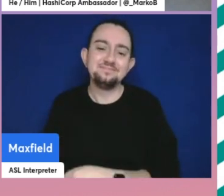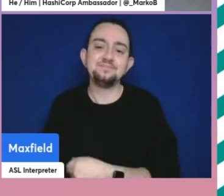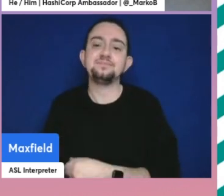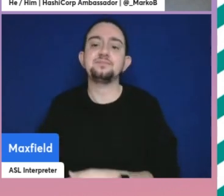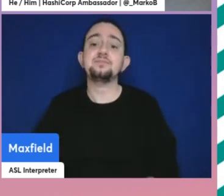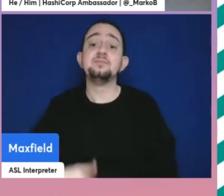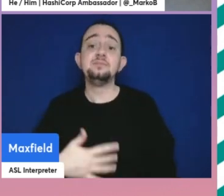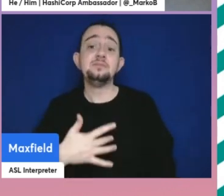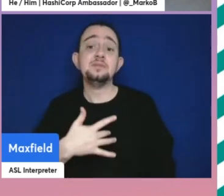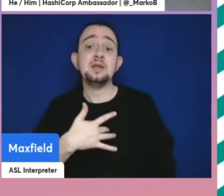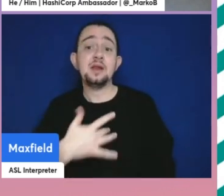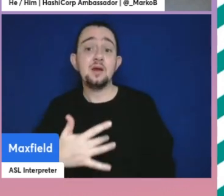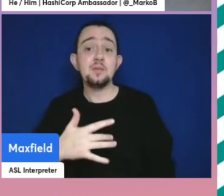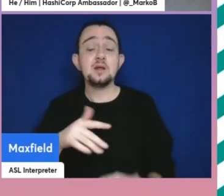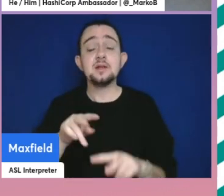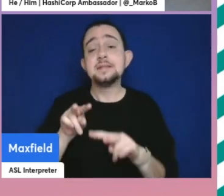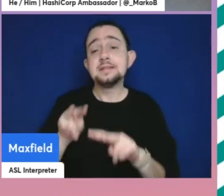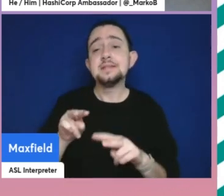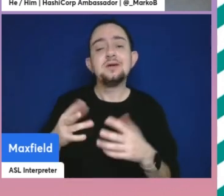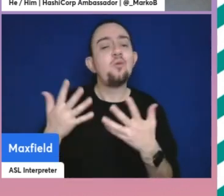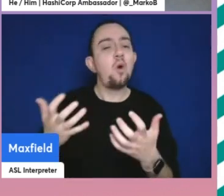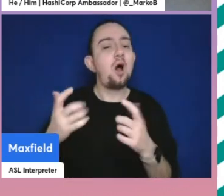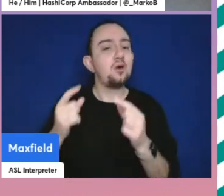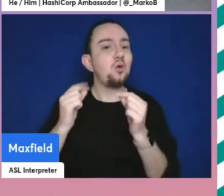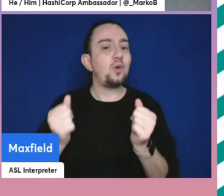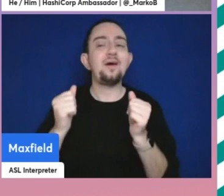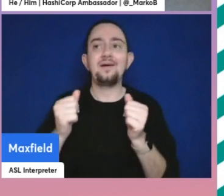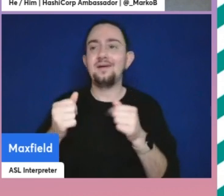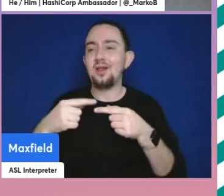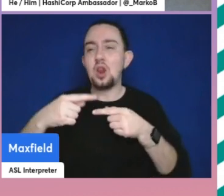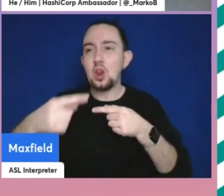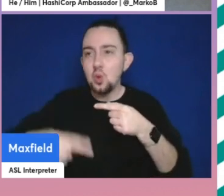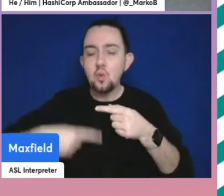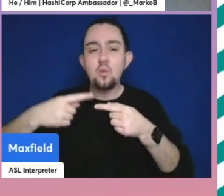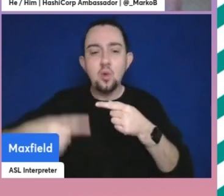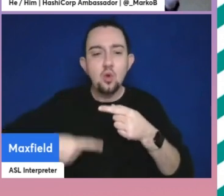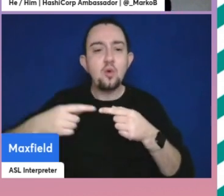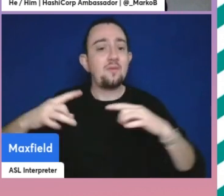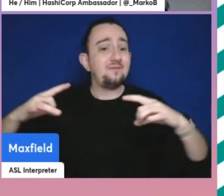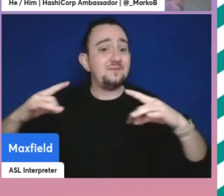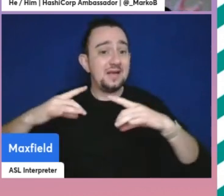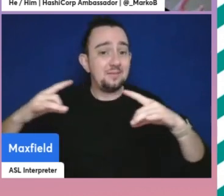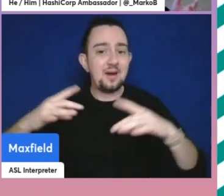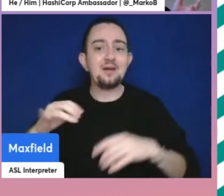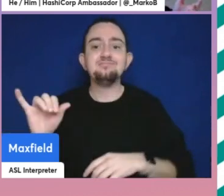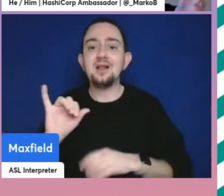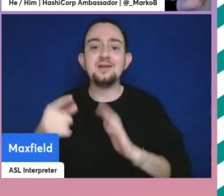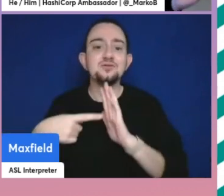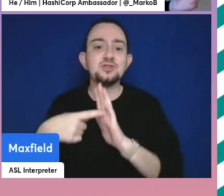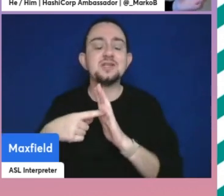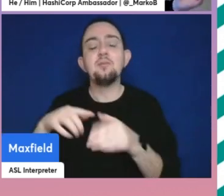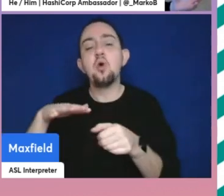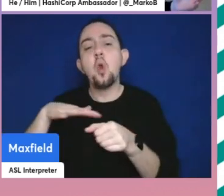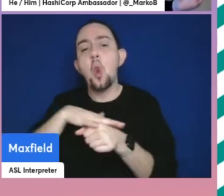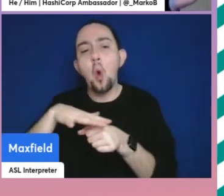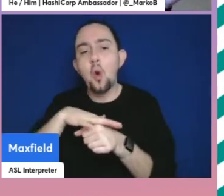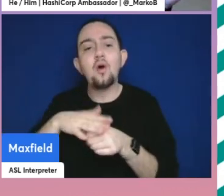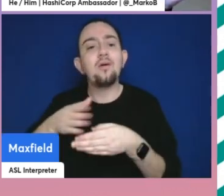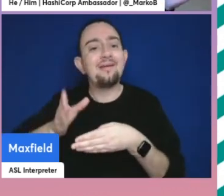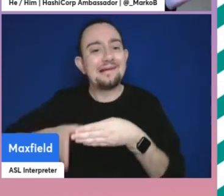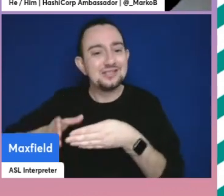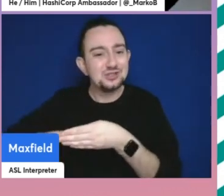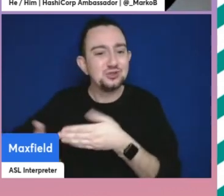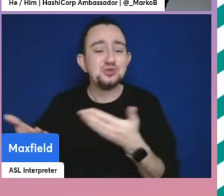looking for is quick feedback loops with having something like local execution. So ideally you want to have